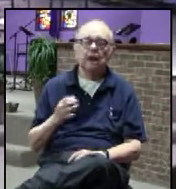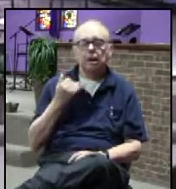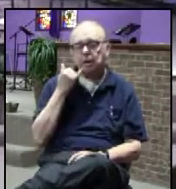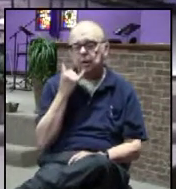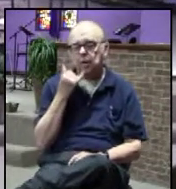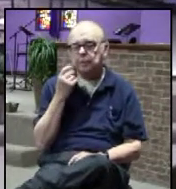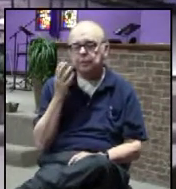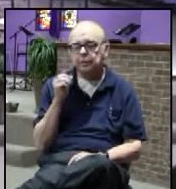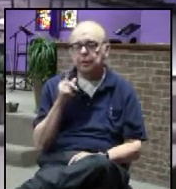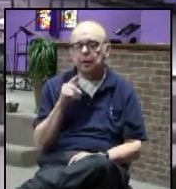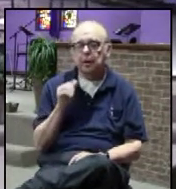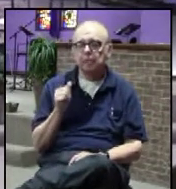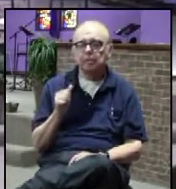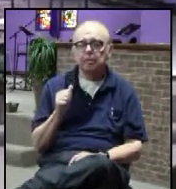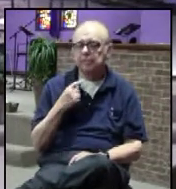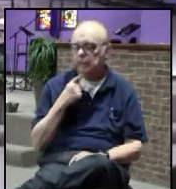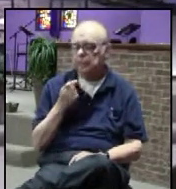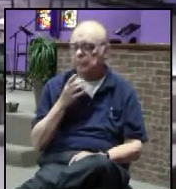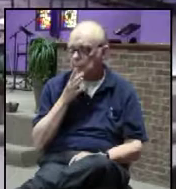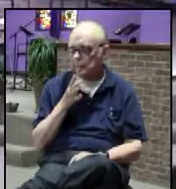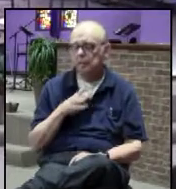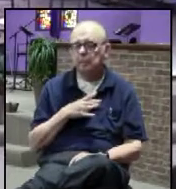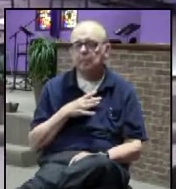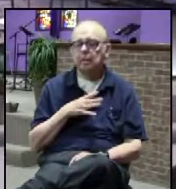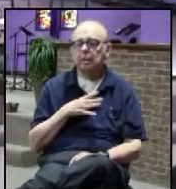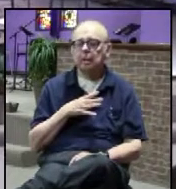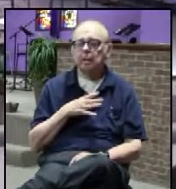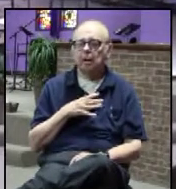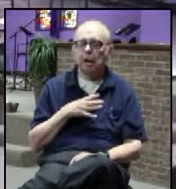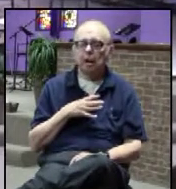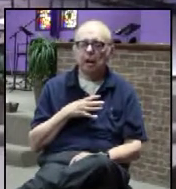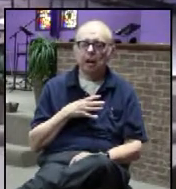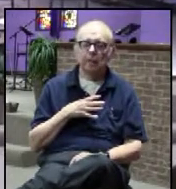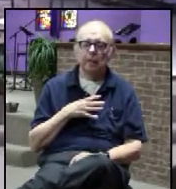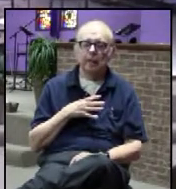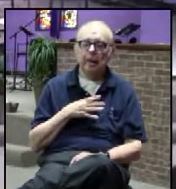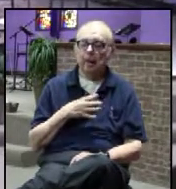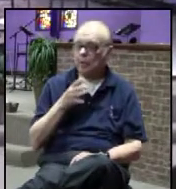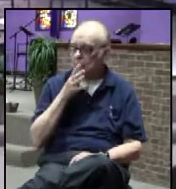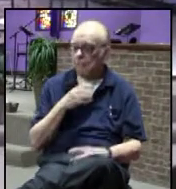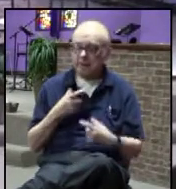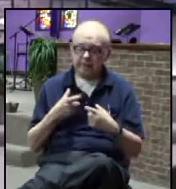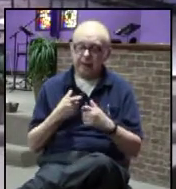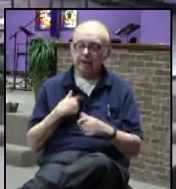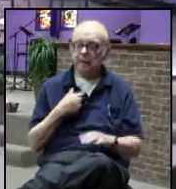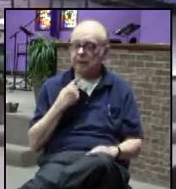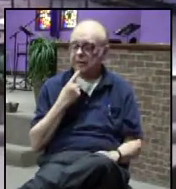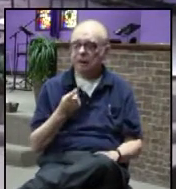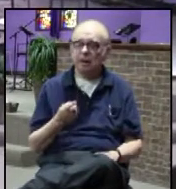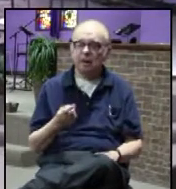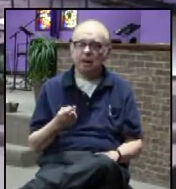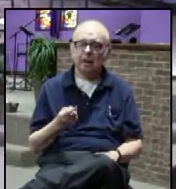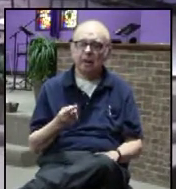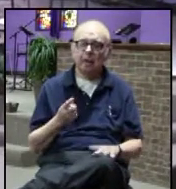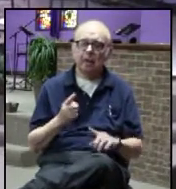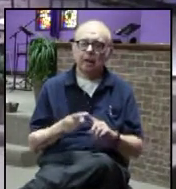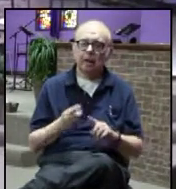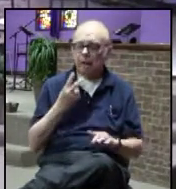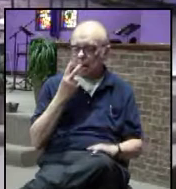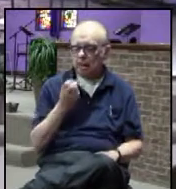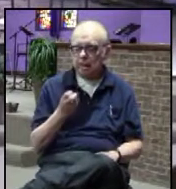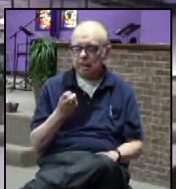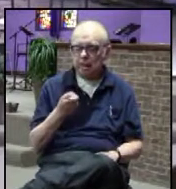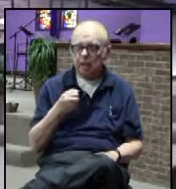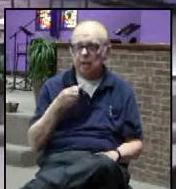Carla or Marla and tells her, she texts me and she says, I can't believe how